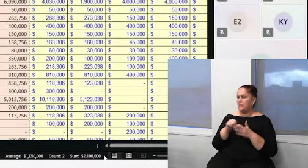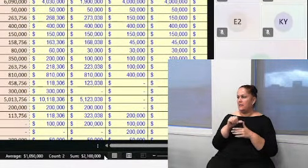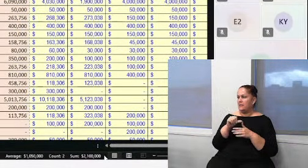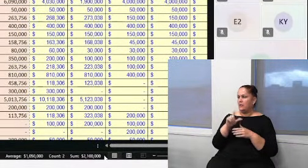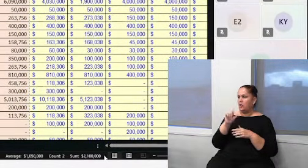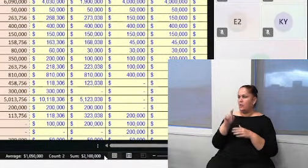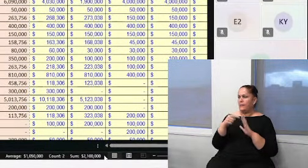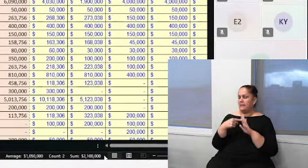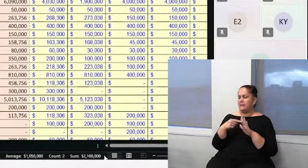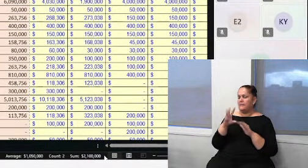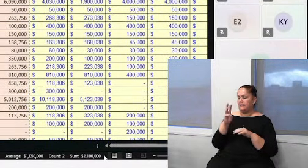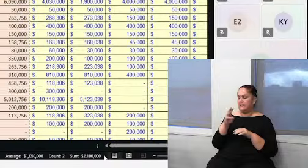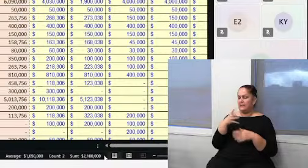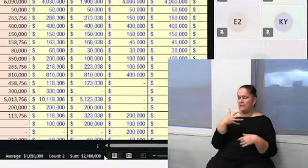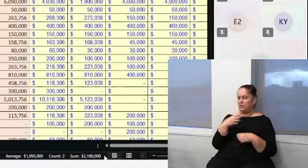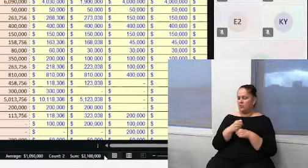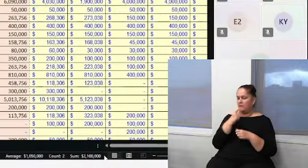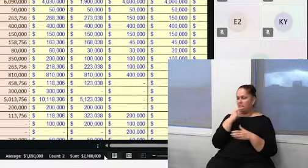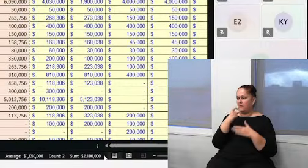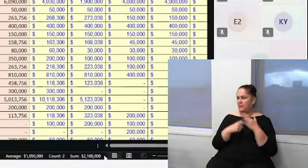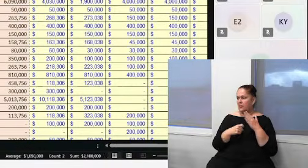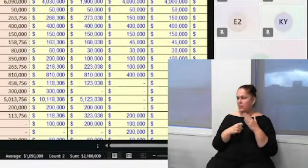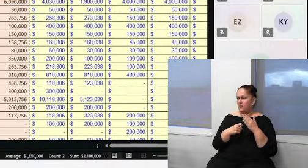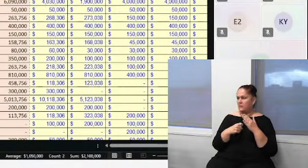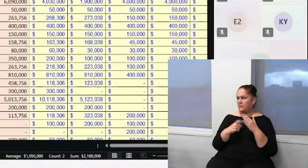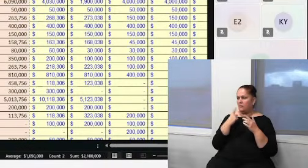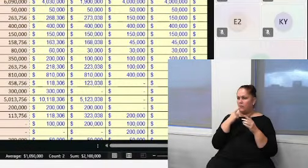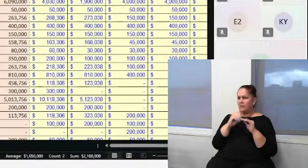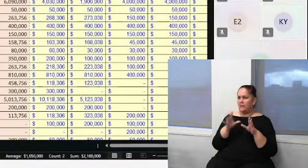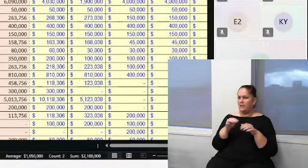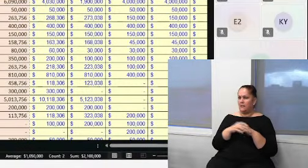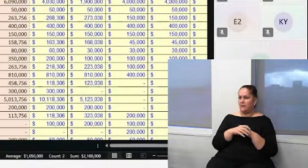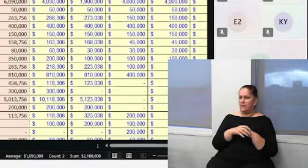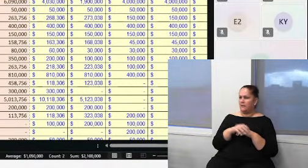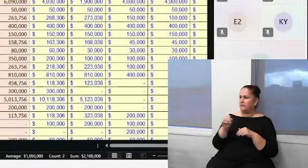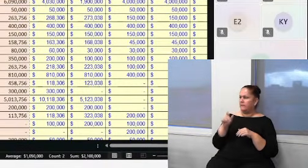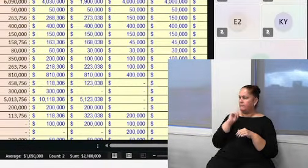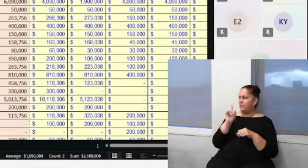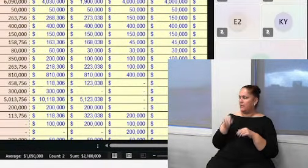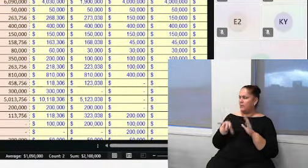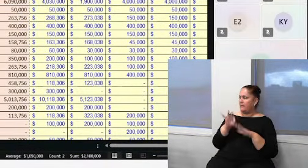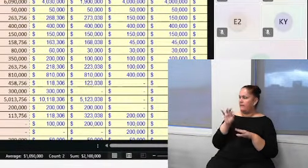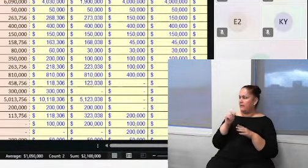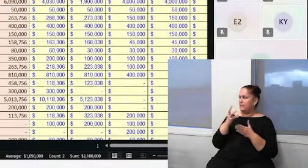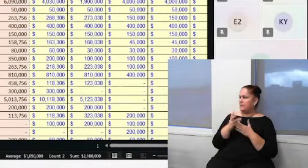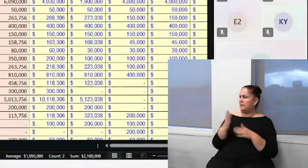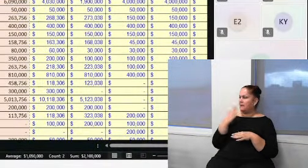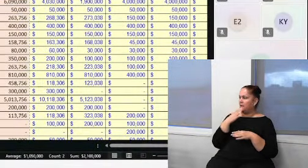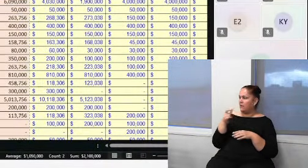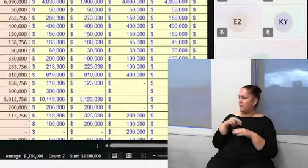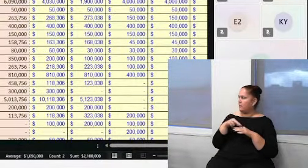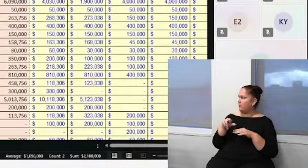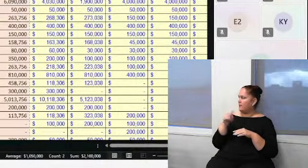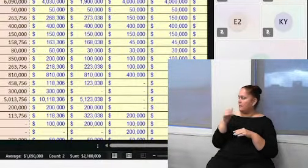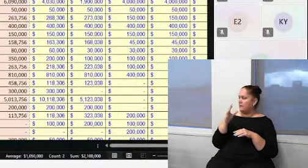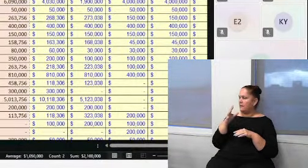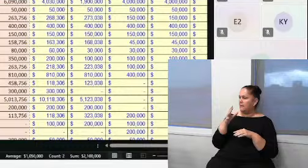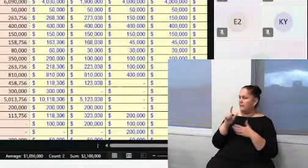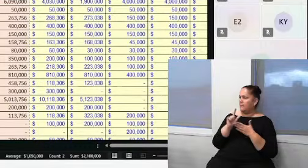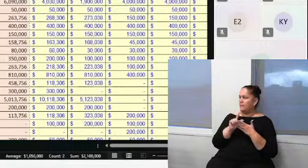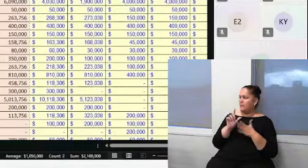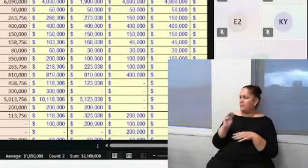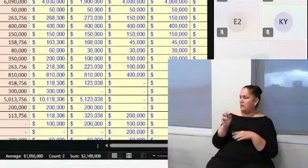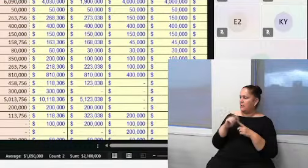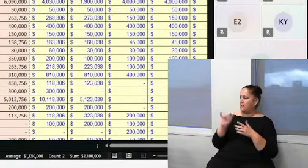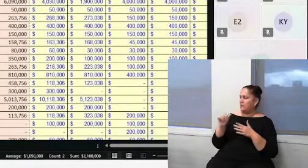exhibit 6, Luma exhibit 6, the summary of those costs for further clarity? I don't need this. No? We can find it in the testimony. Okay. Thank you for that reference,